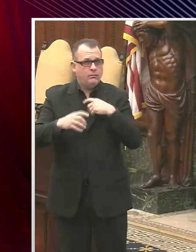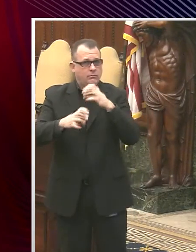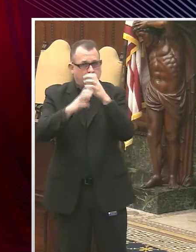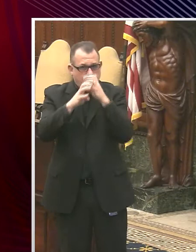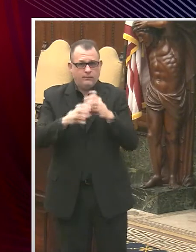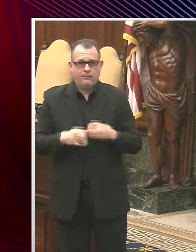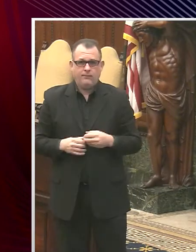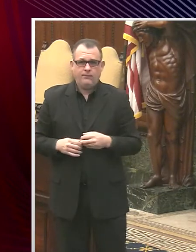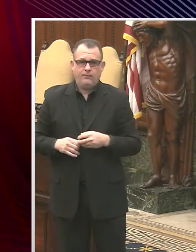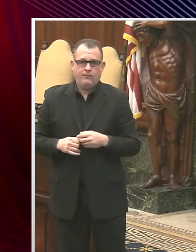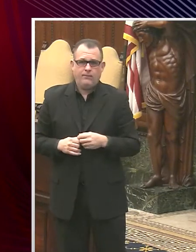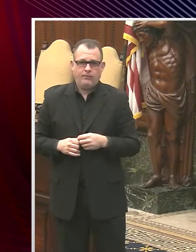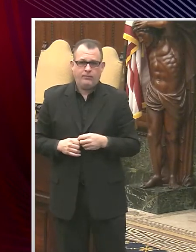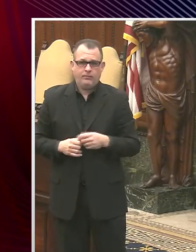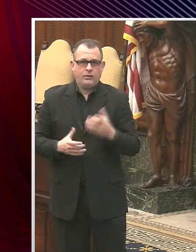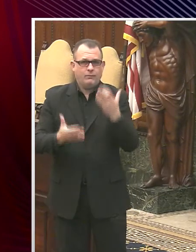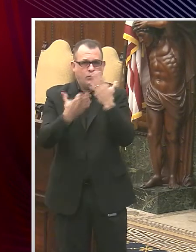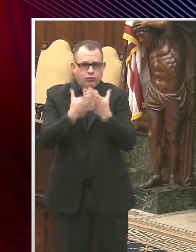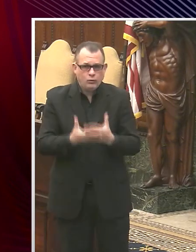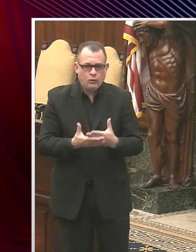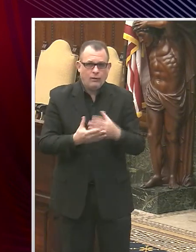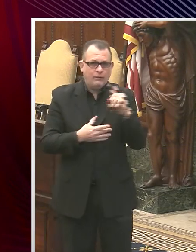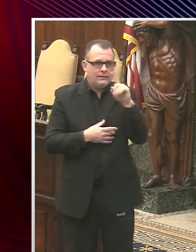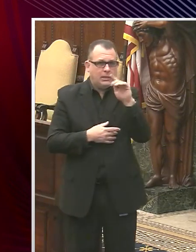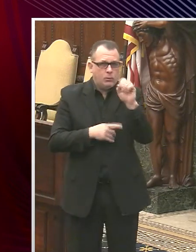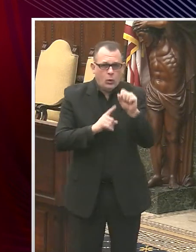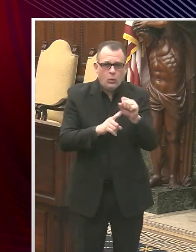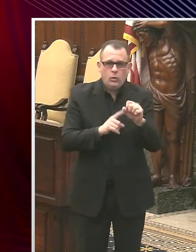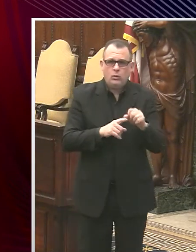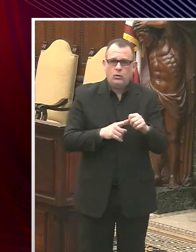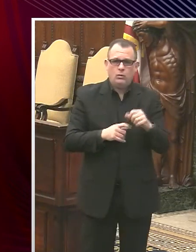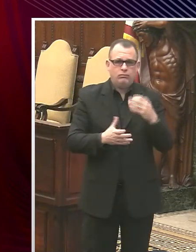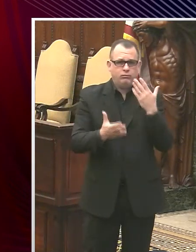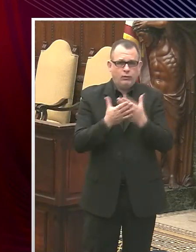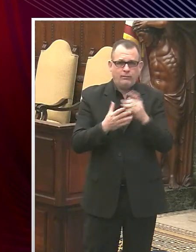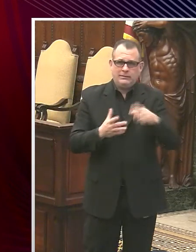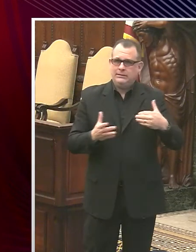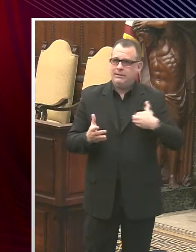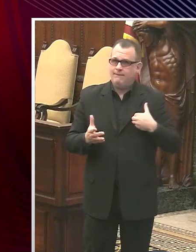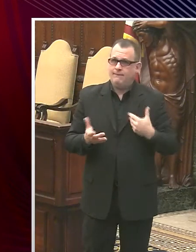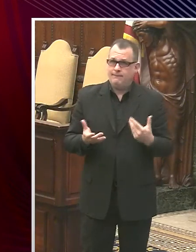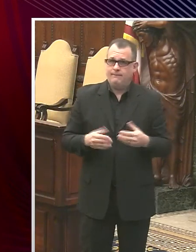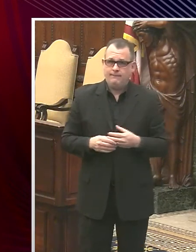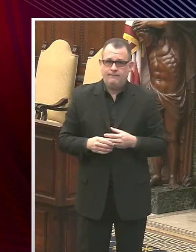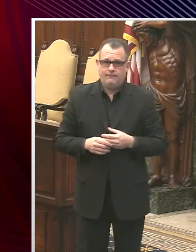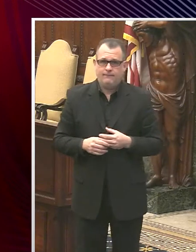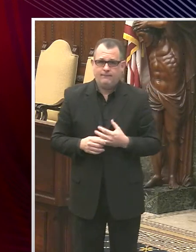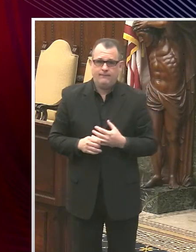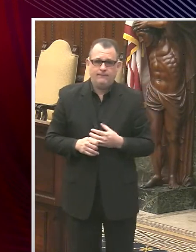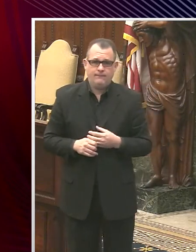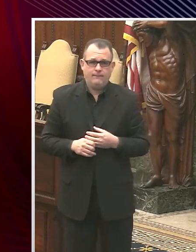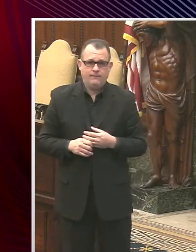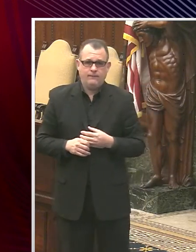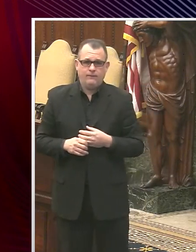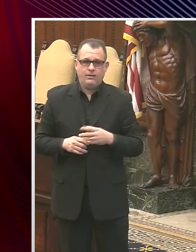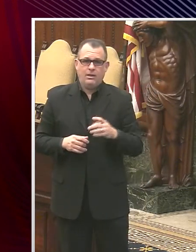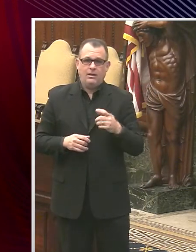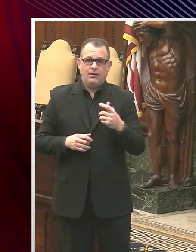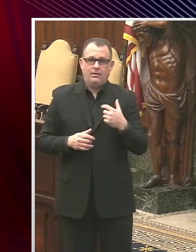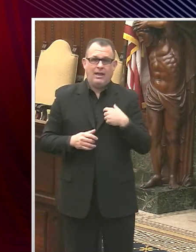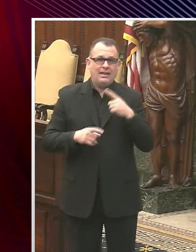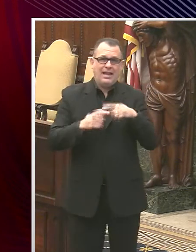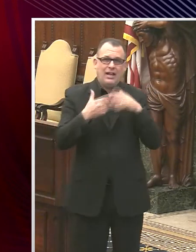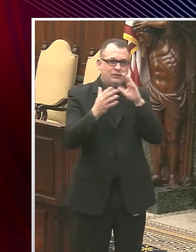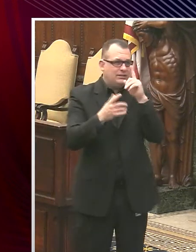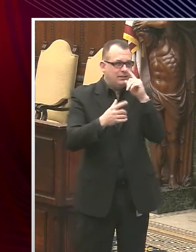finding evidence that people do live in those zip codes and ask about medical eligibility criteria. So I can't explain each and every individual situation there, but